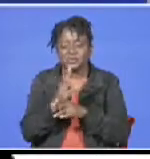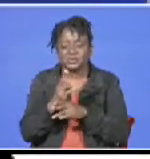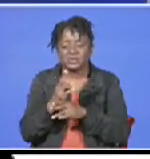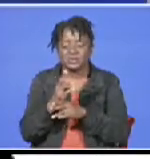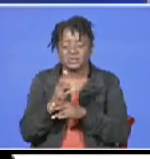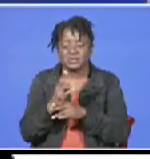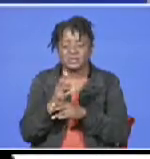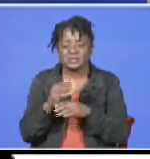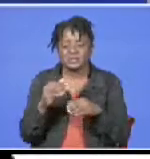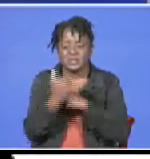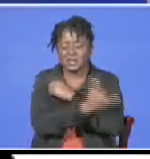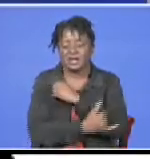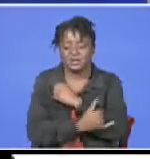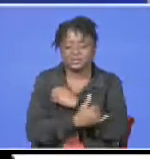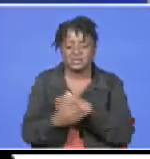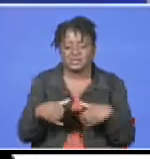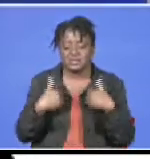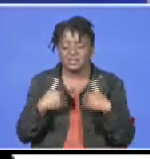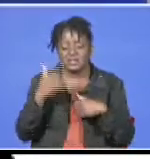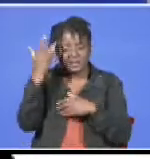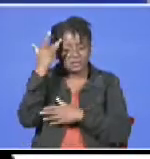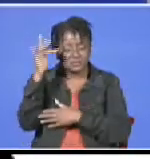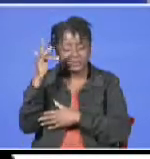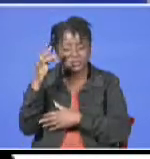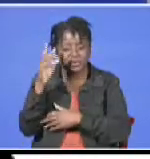in national development.